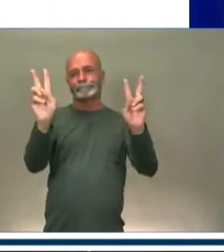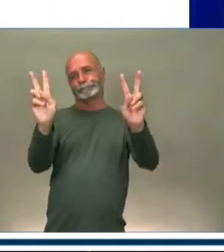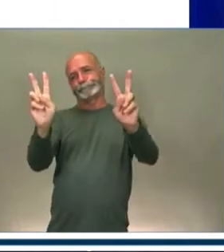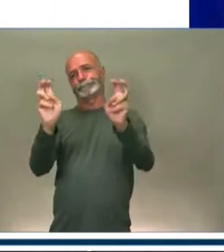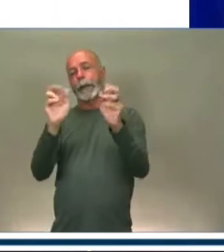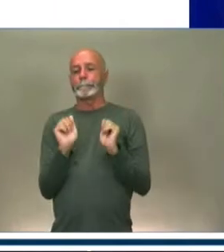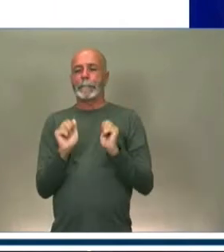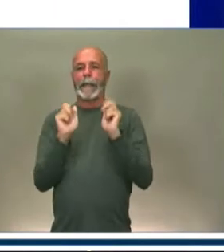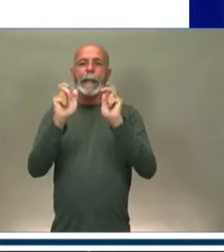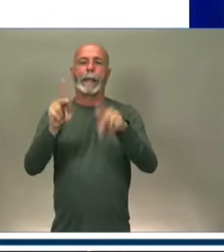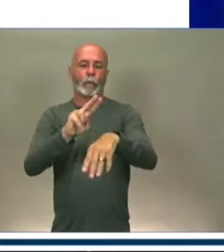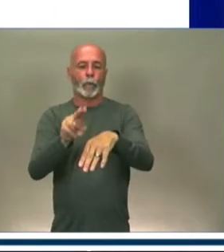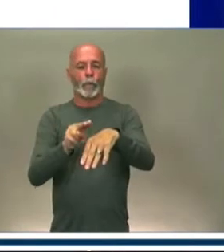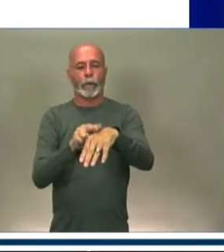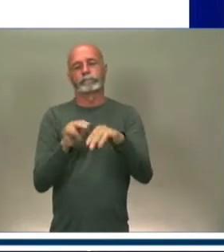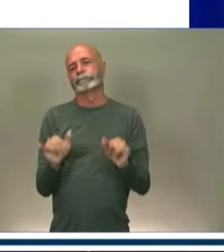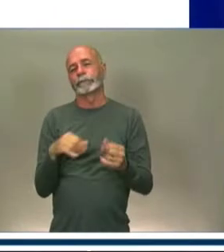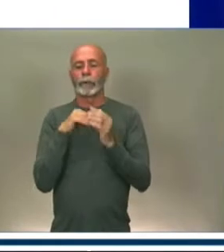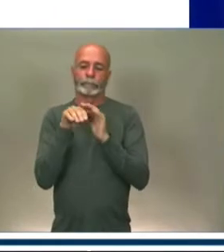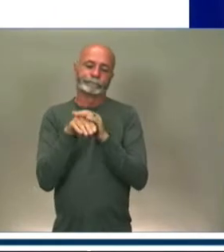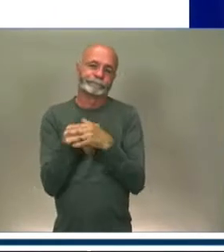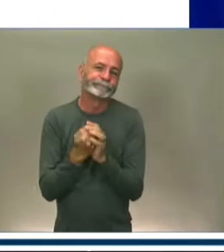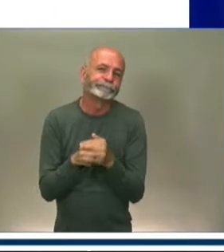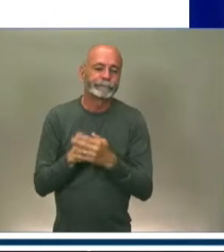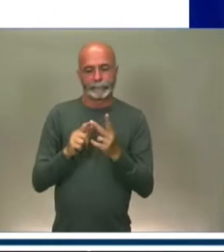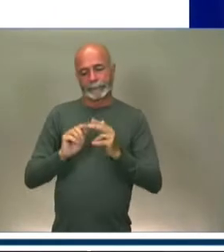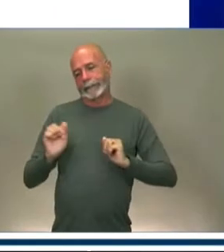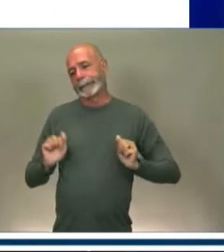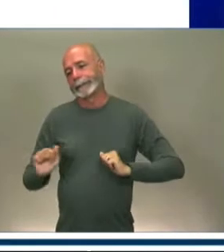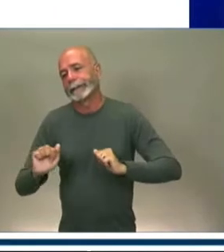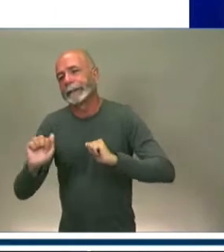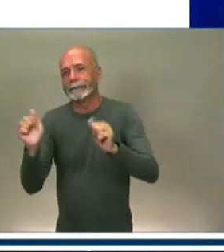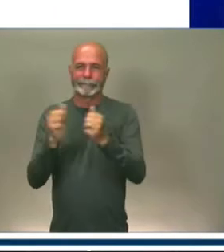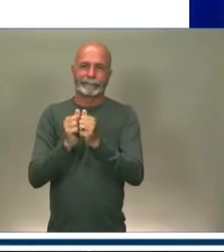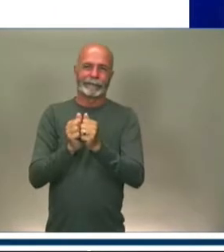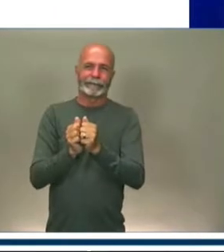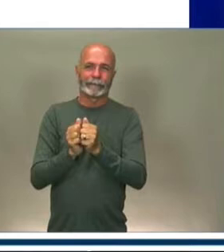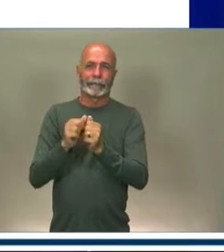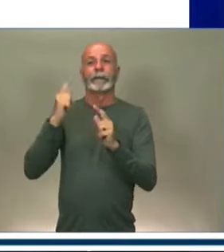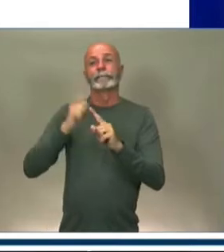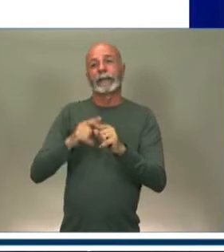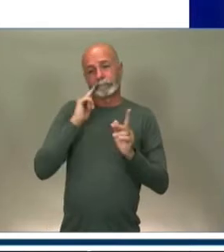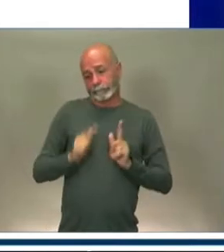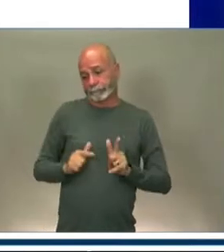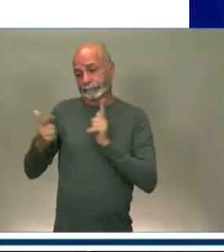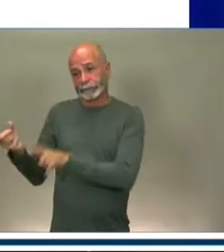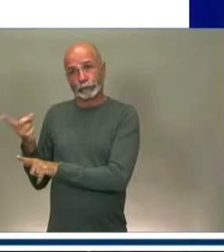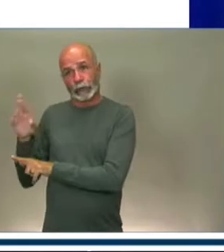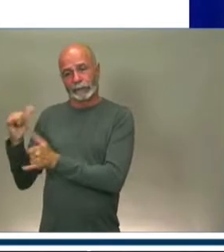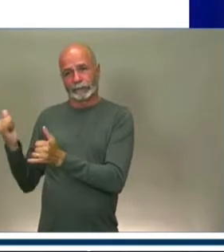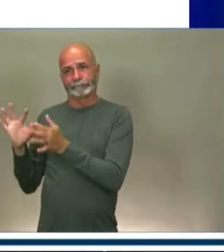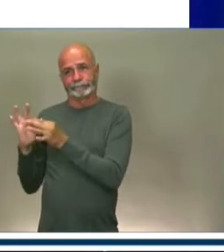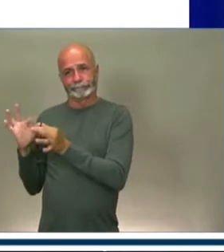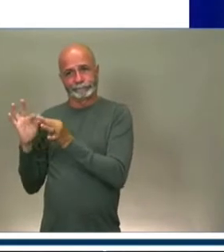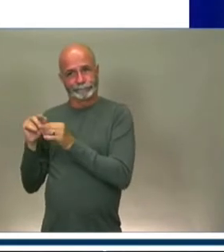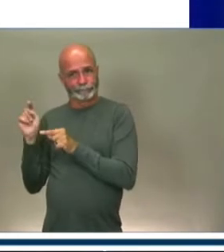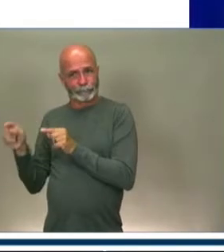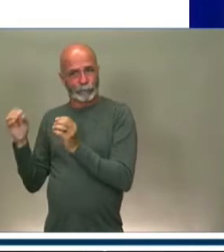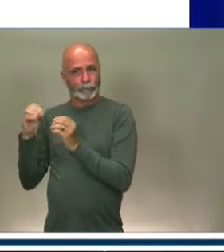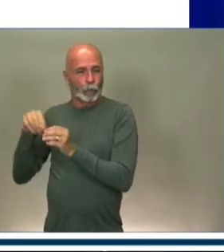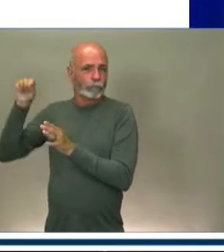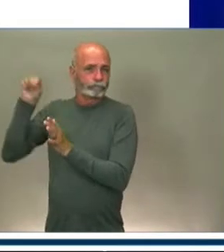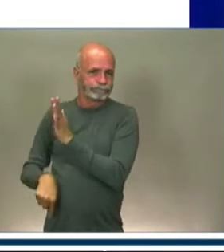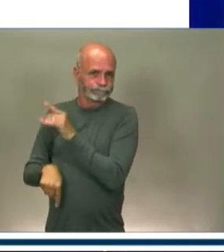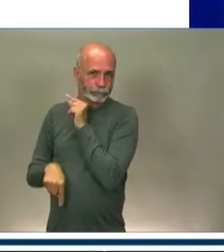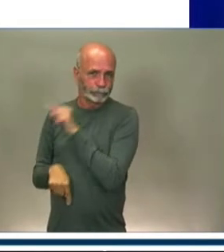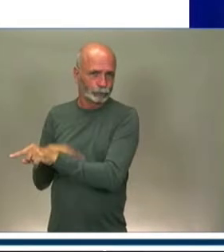cleaning, will of course continue. But I'll turn it over to Dr. Strang to provide more details and context of both phase five and